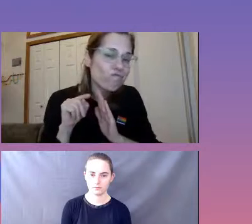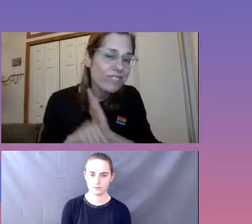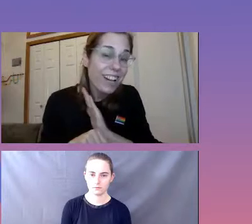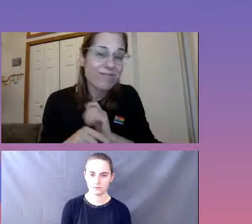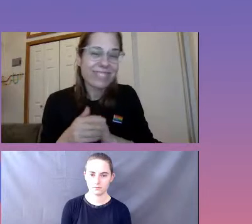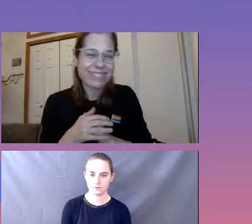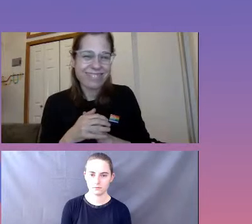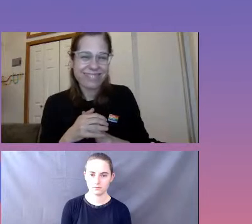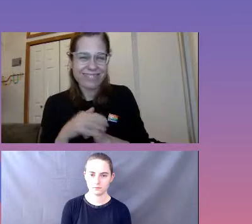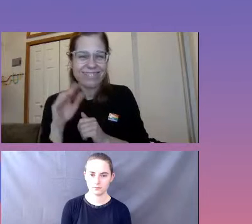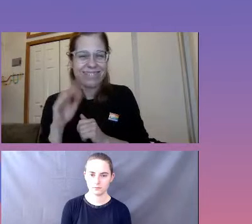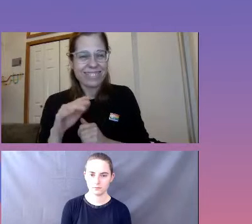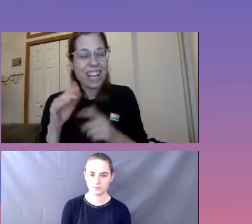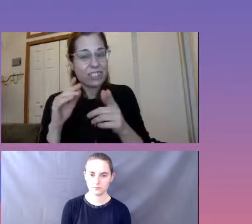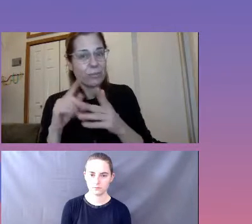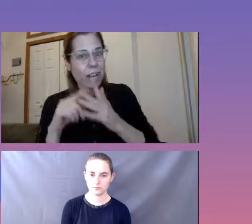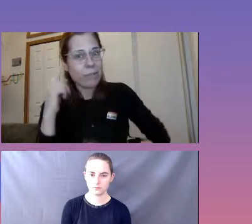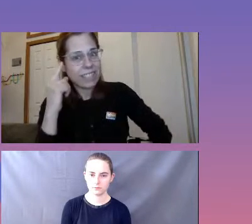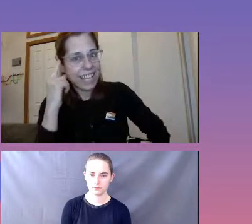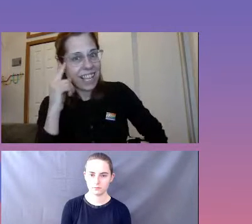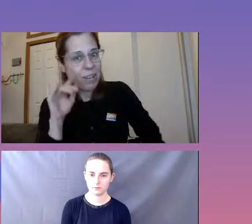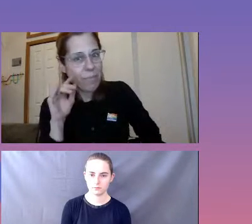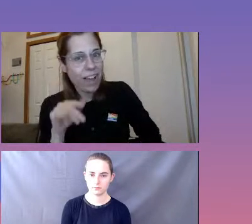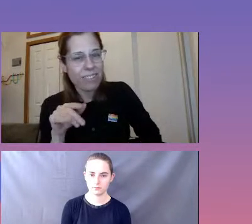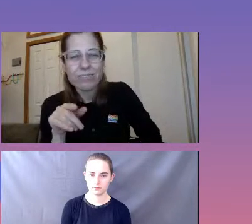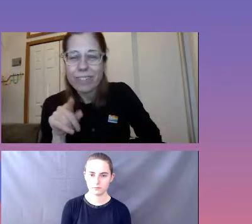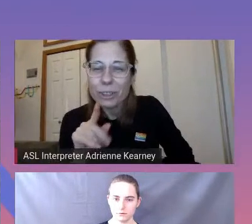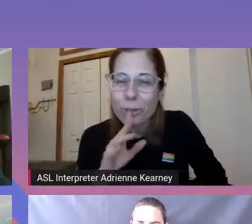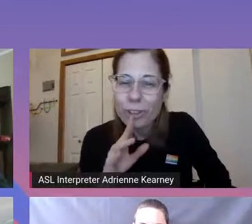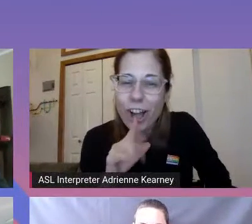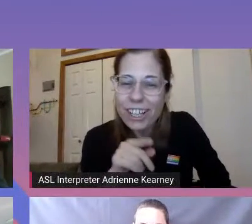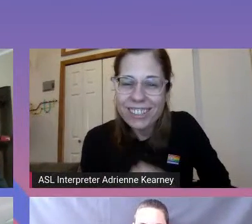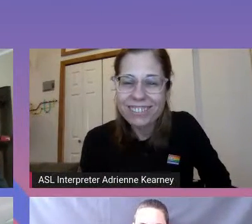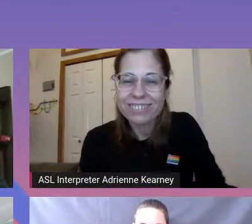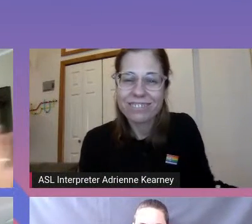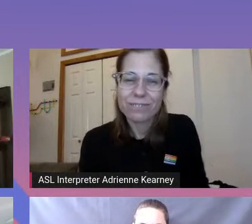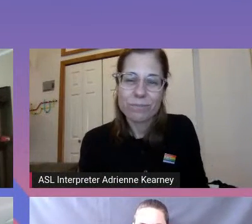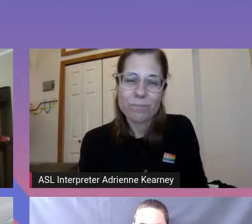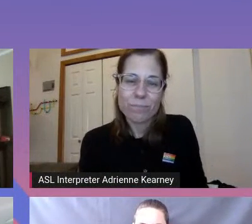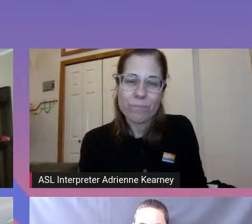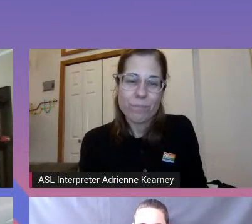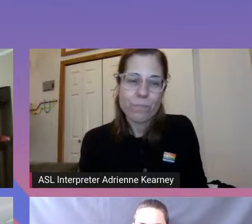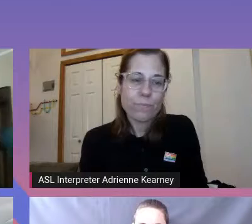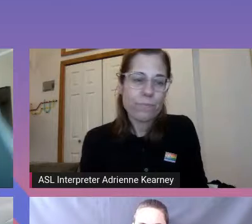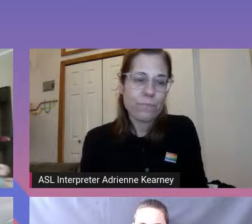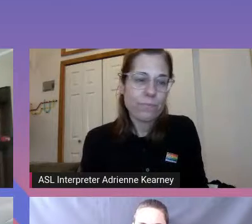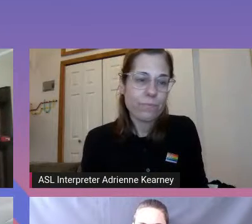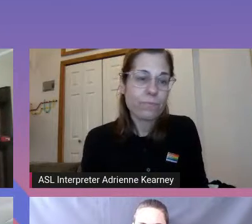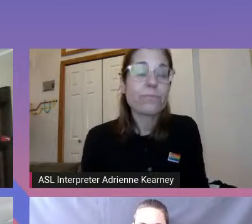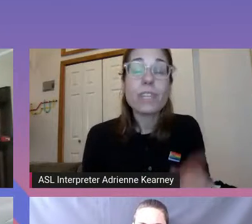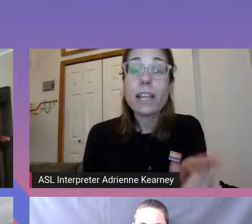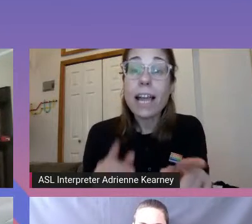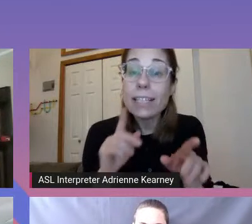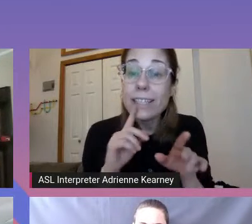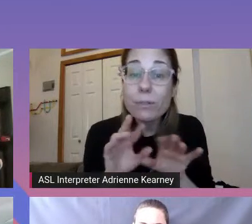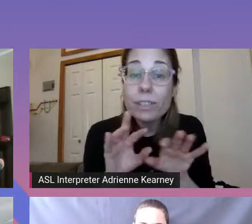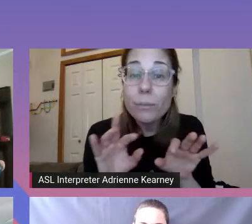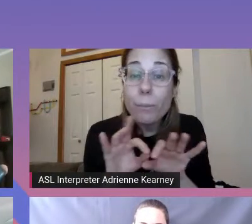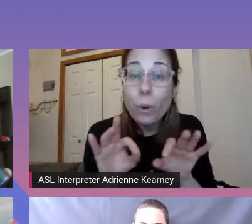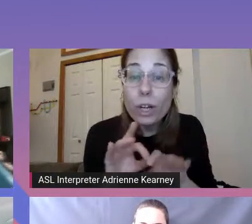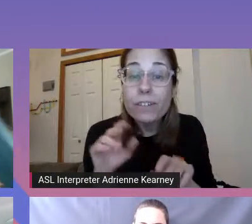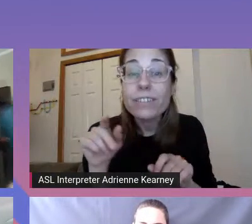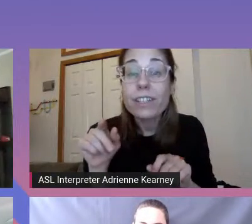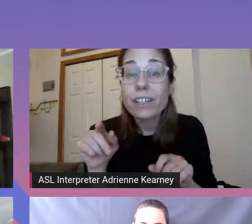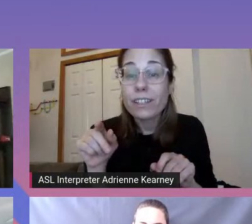that was what was coming up for me. I think, Hope, I love that you said that. I think was really important. One of the many things is